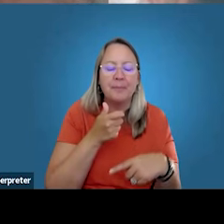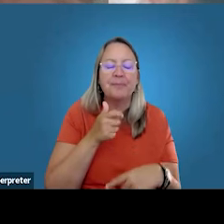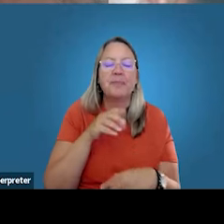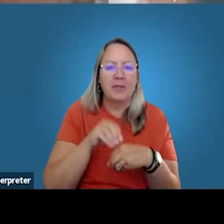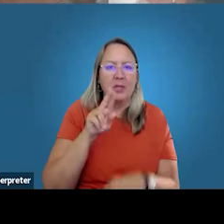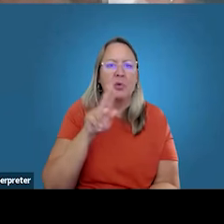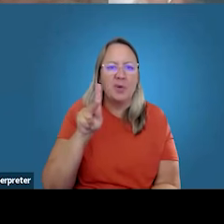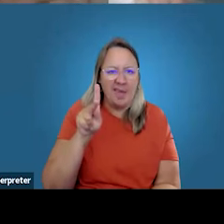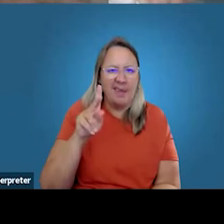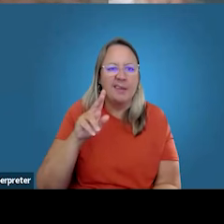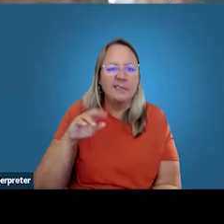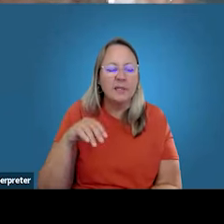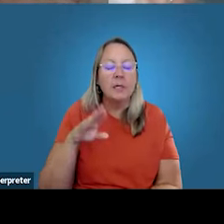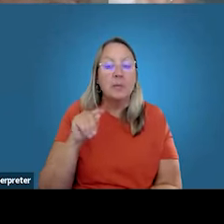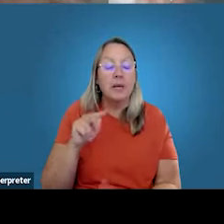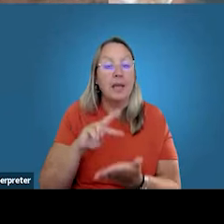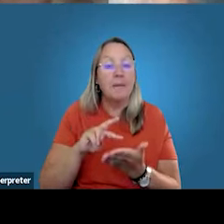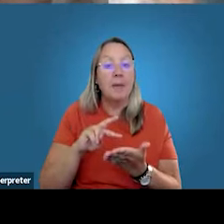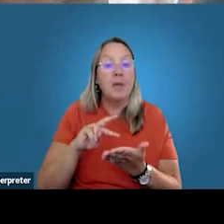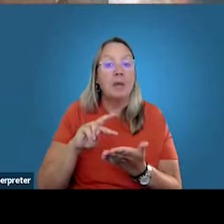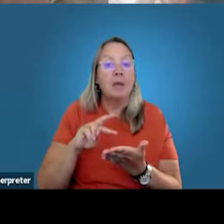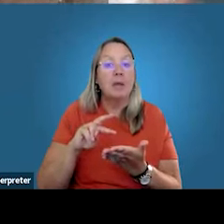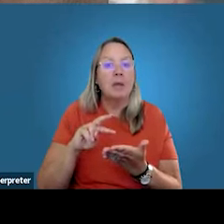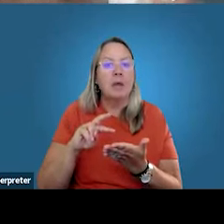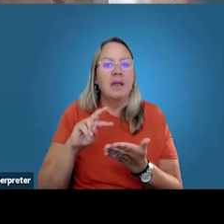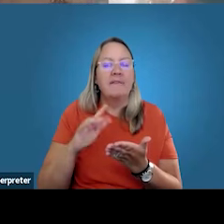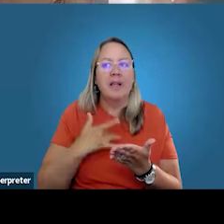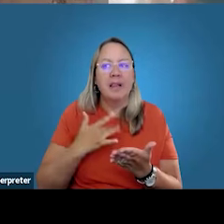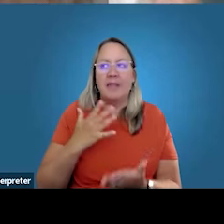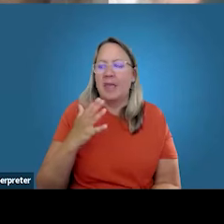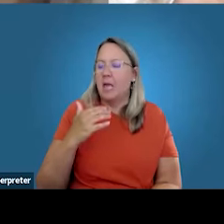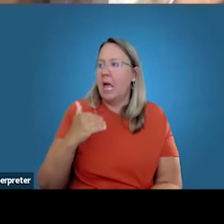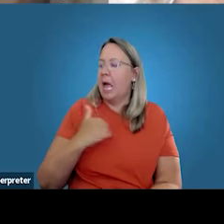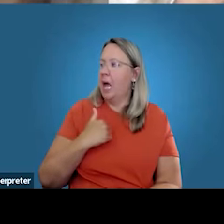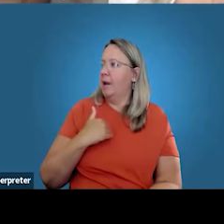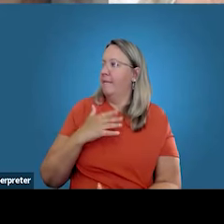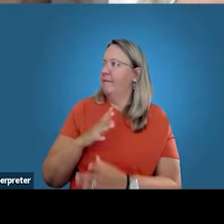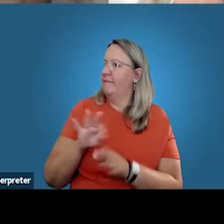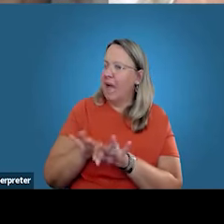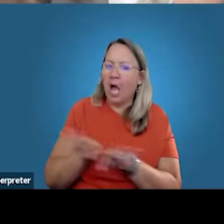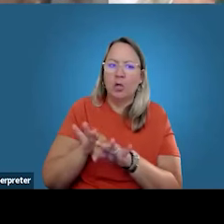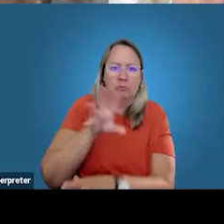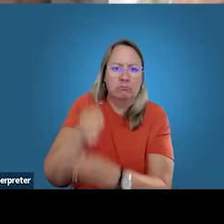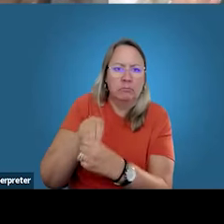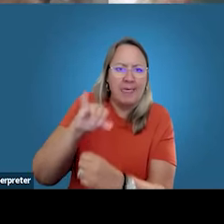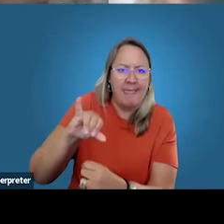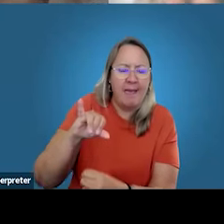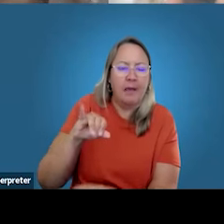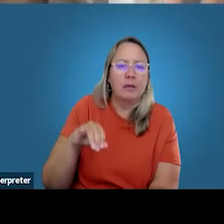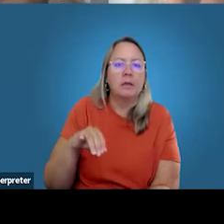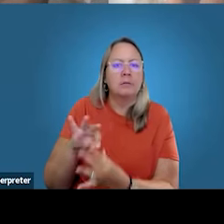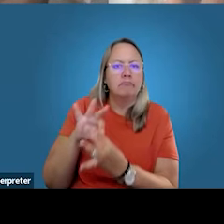about Adolescence is how it made people feel like they had agency in what they did next. So it has to be one of the shortest periods of time